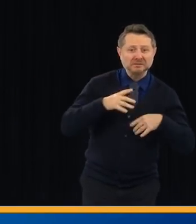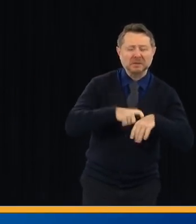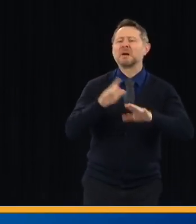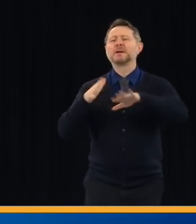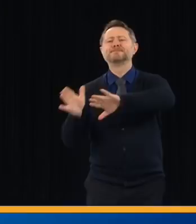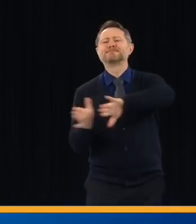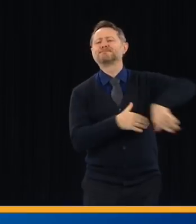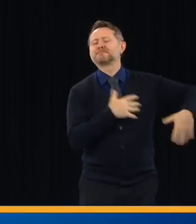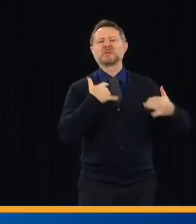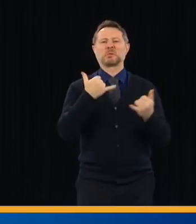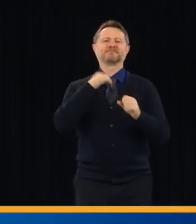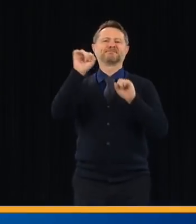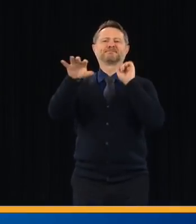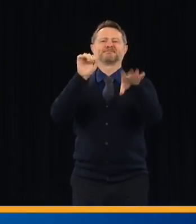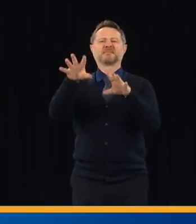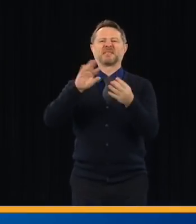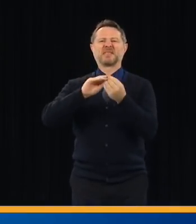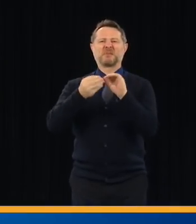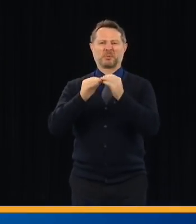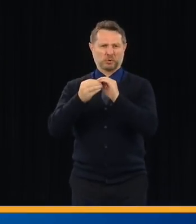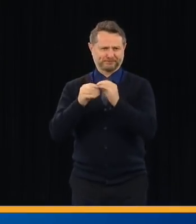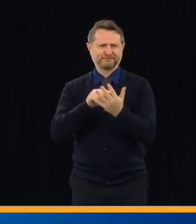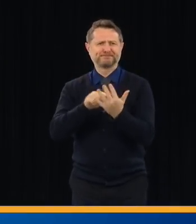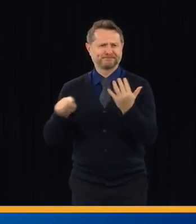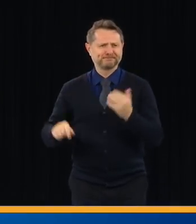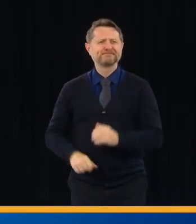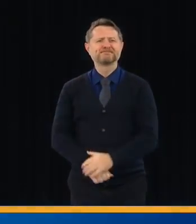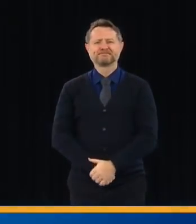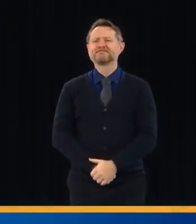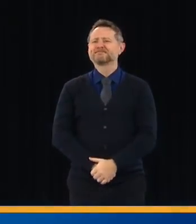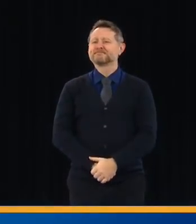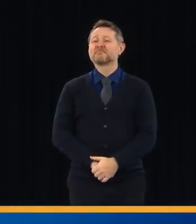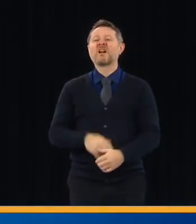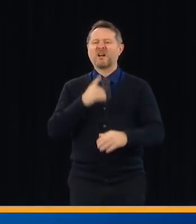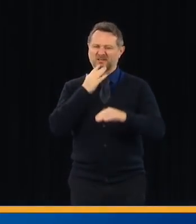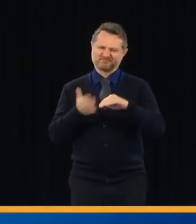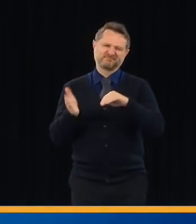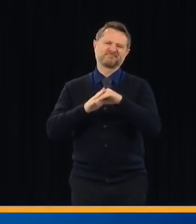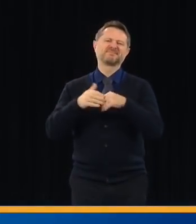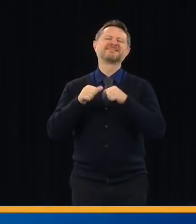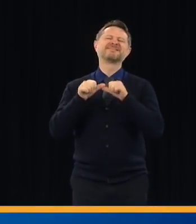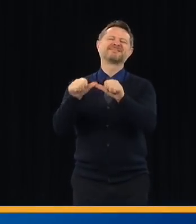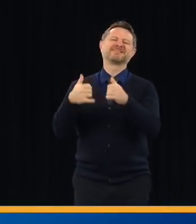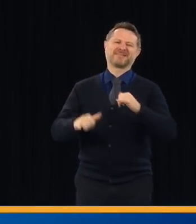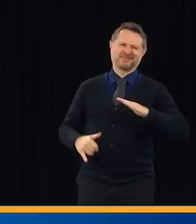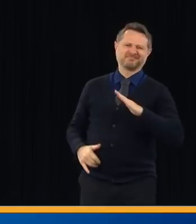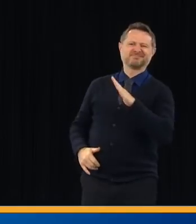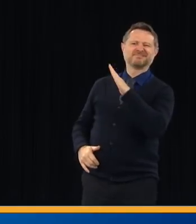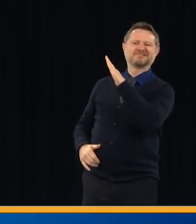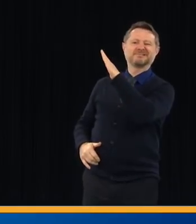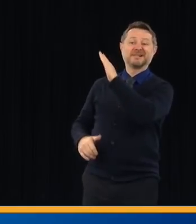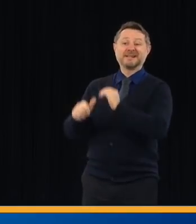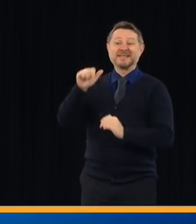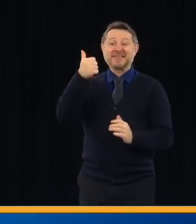numbers. The increase continues. We're up to 10,482